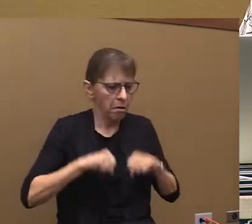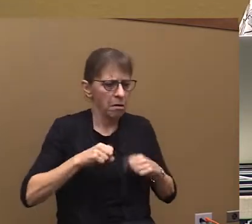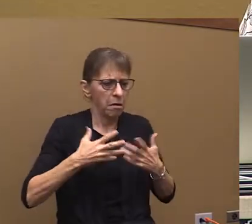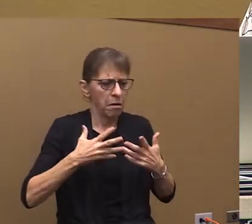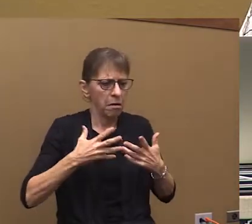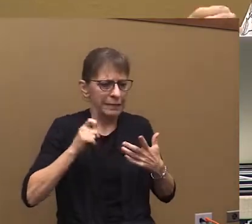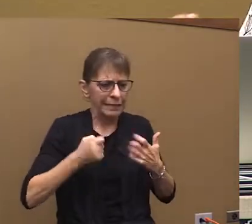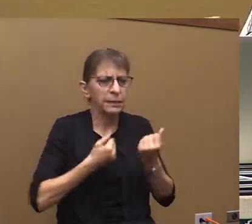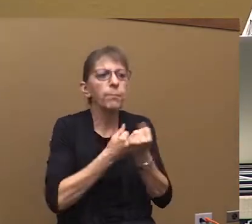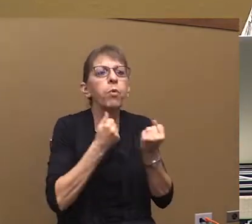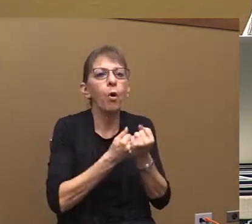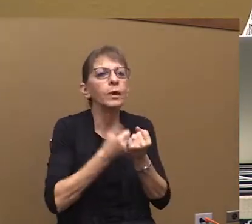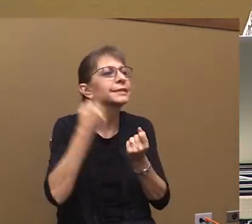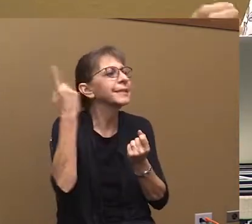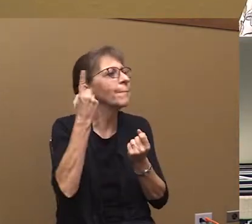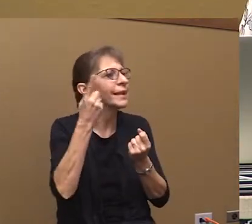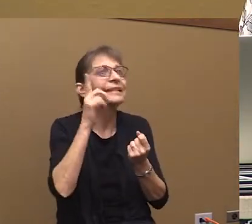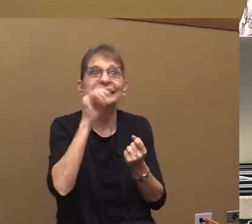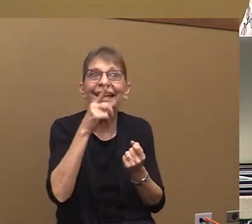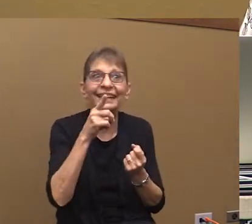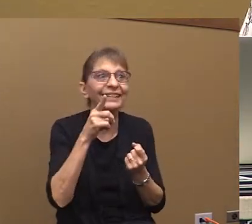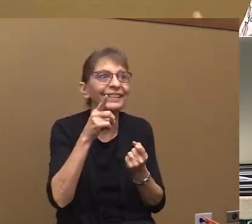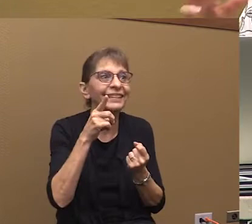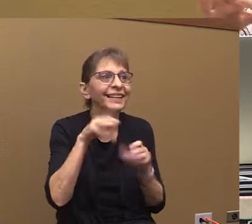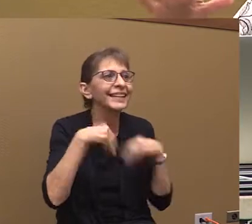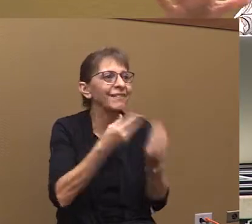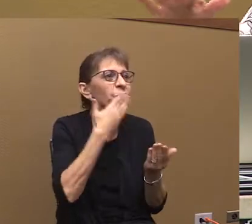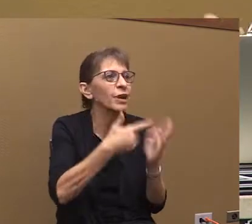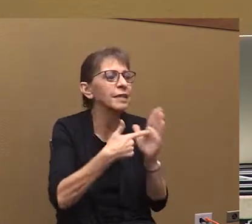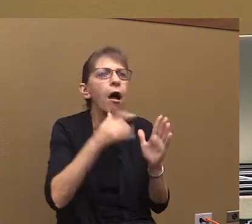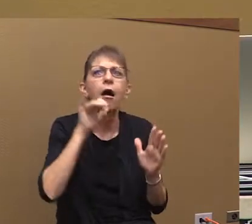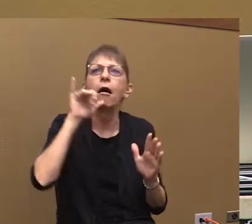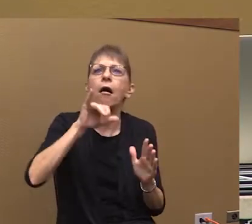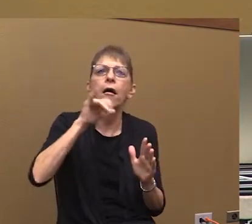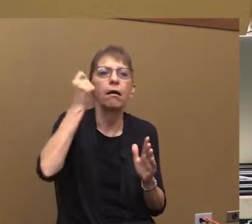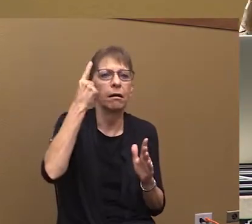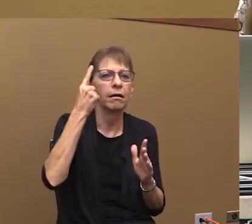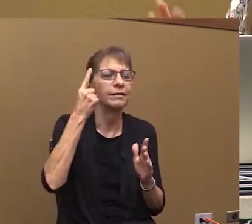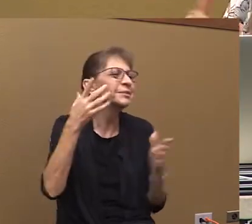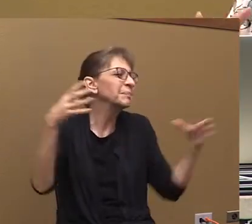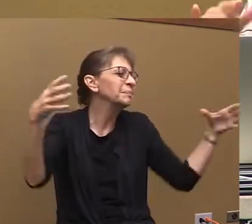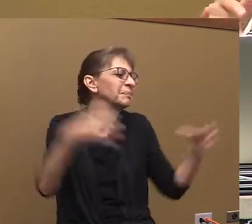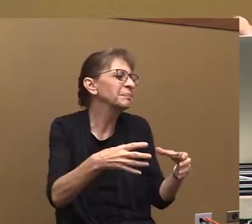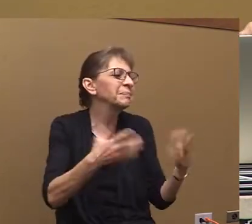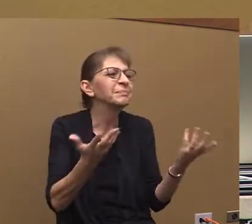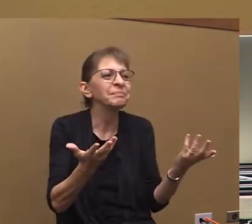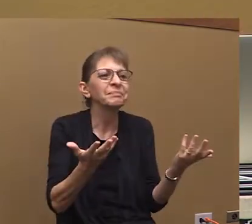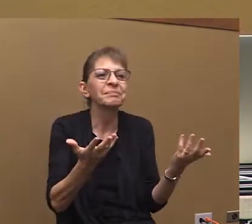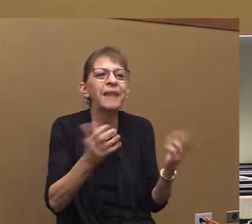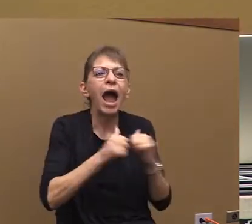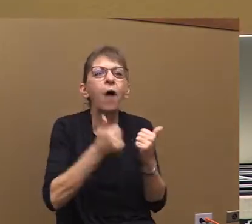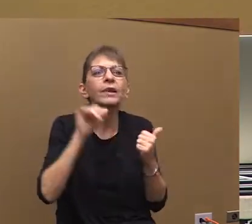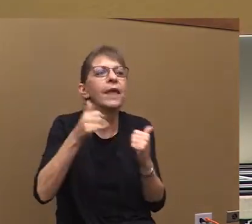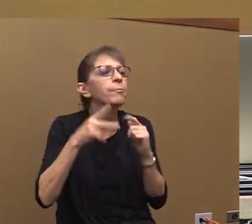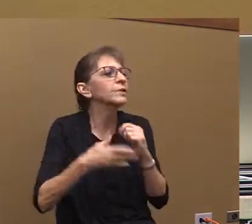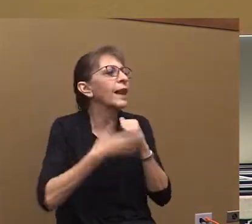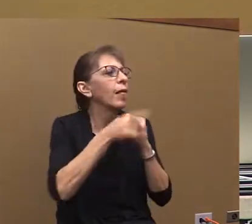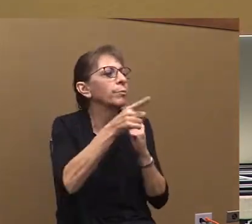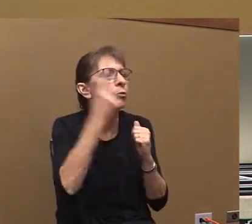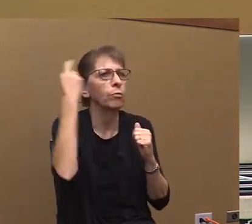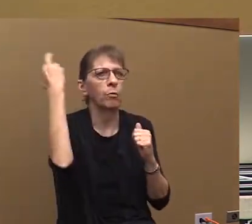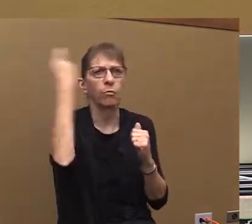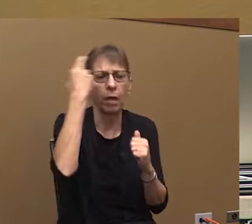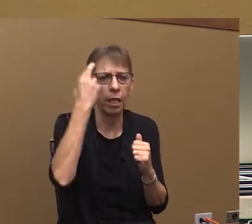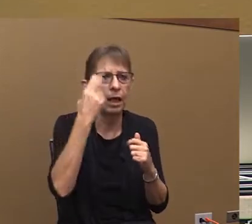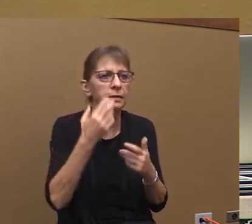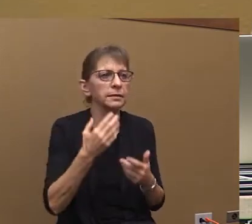wanted somebody's opinion and support. Maybe just if you can think of an example or two in your little group of